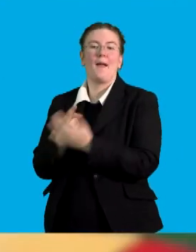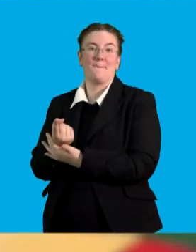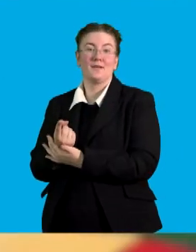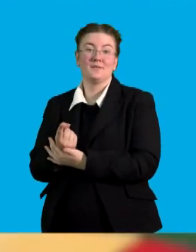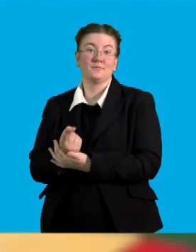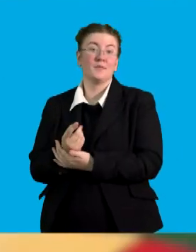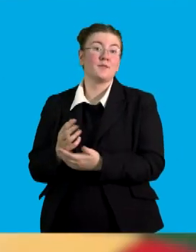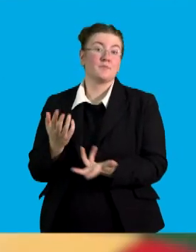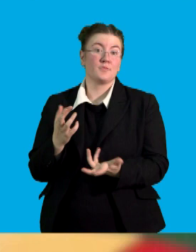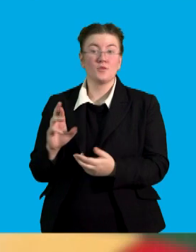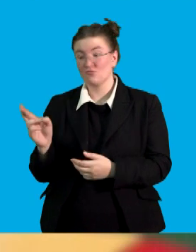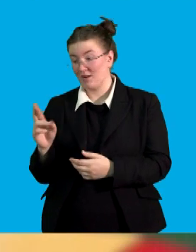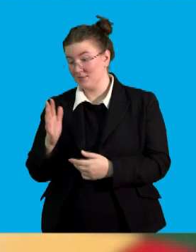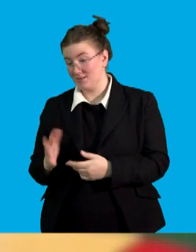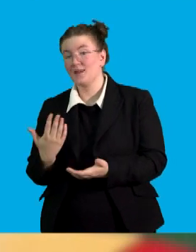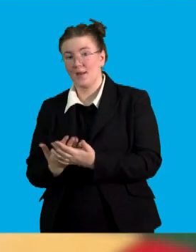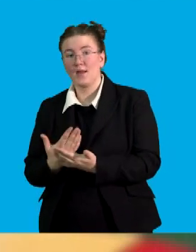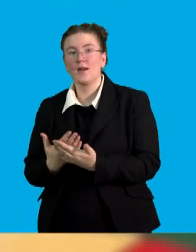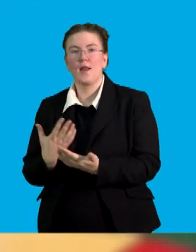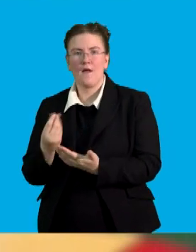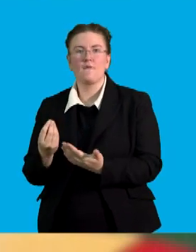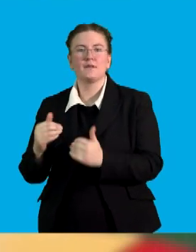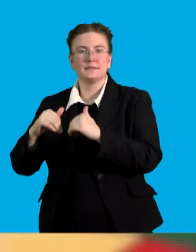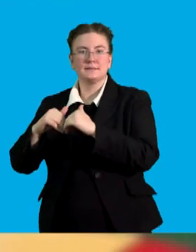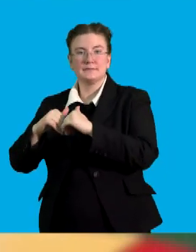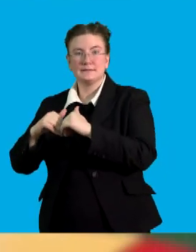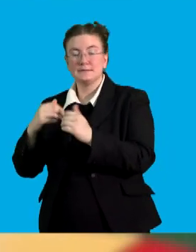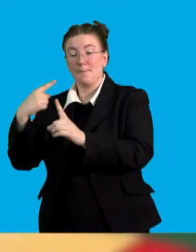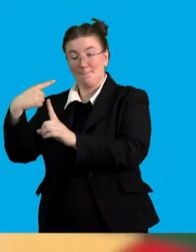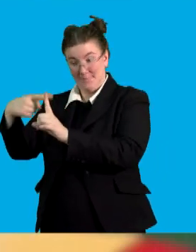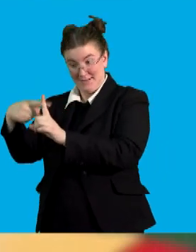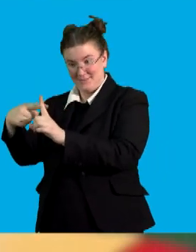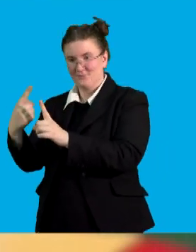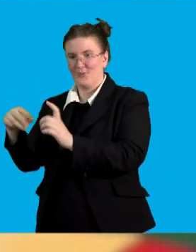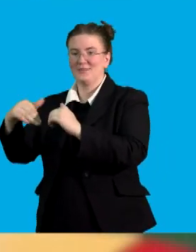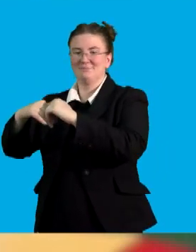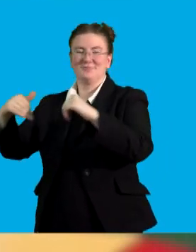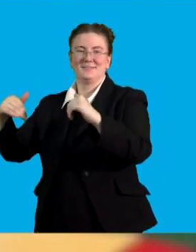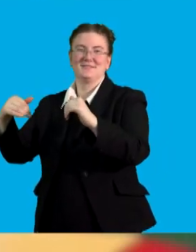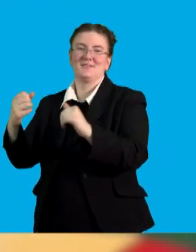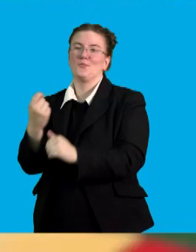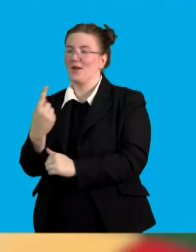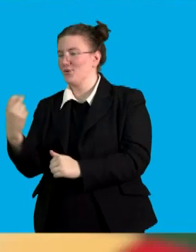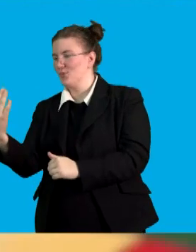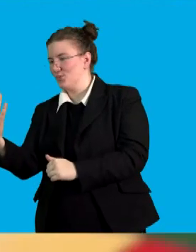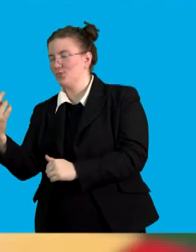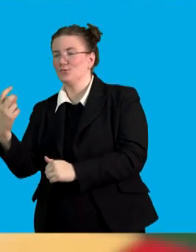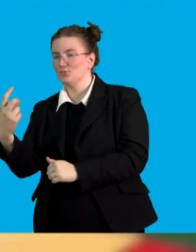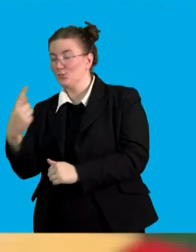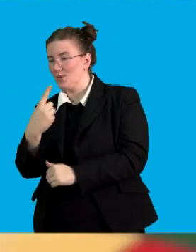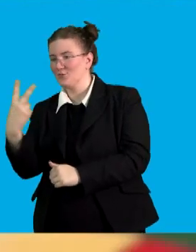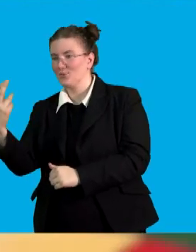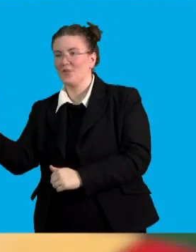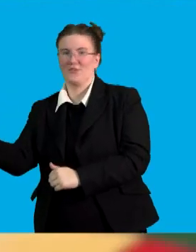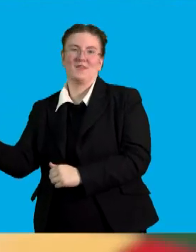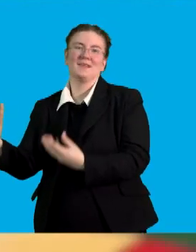one substance. If you have more than one substance, then those substances will be separated by a plus sign. The same thing applies to the right-hand side,